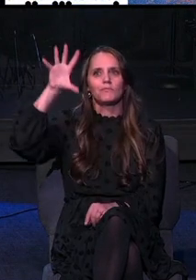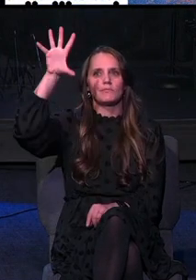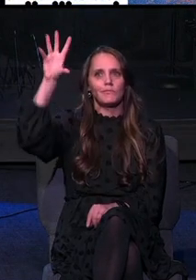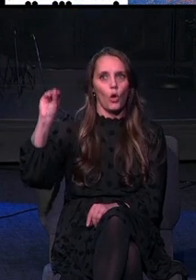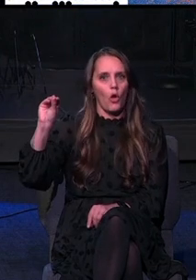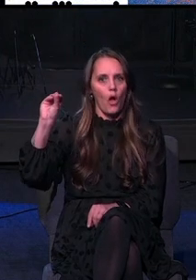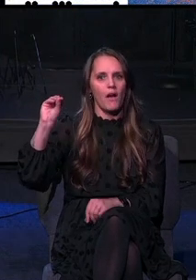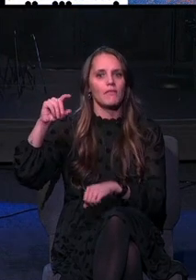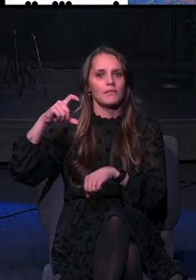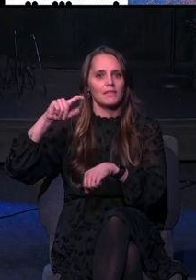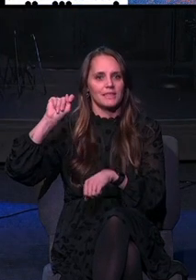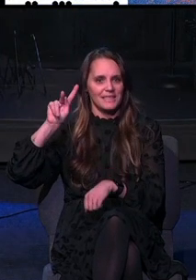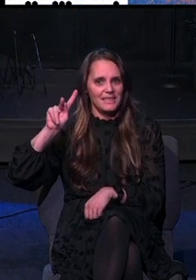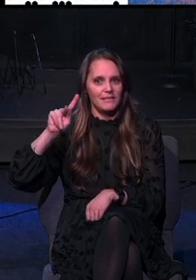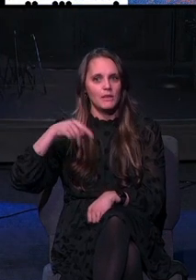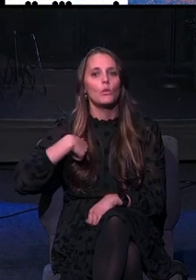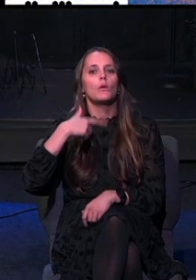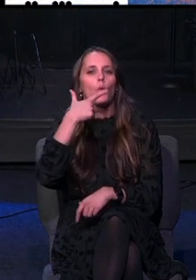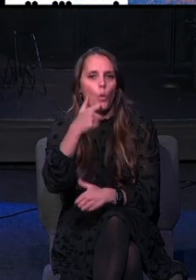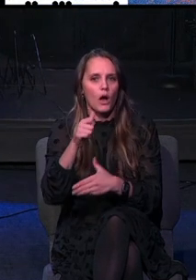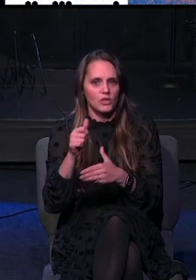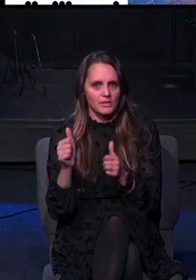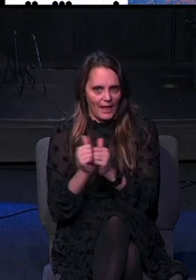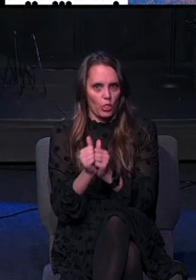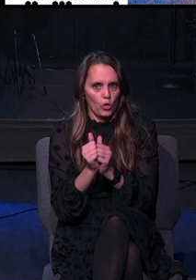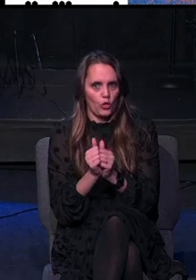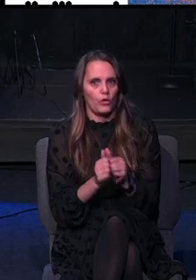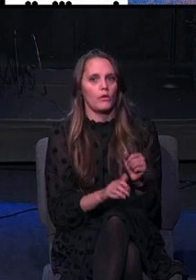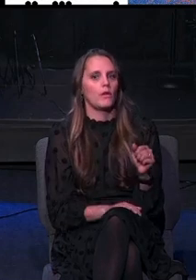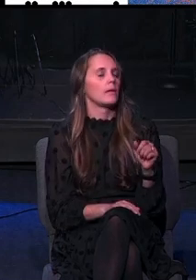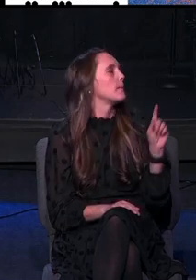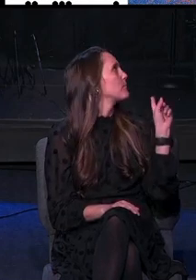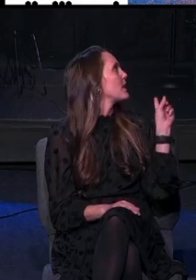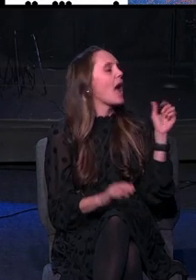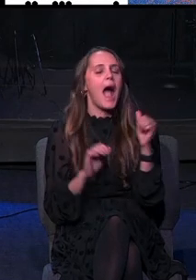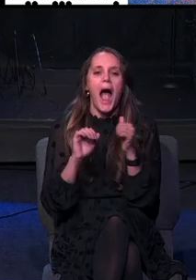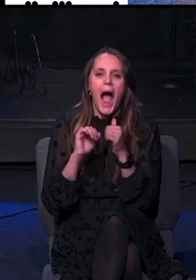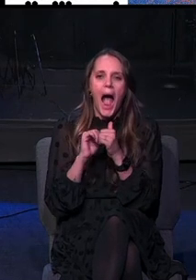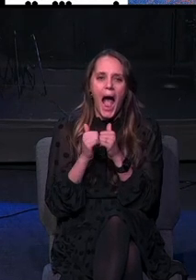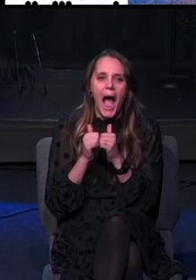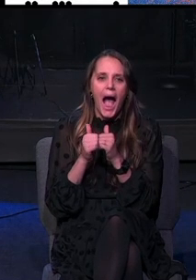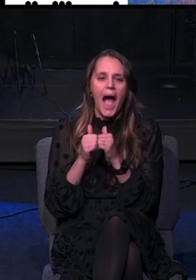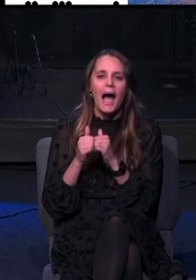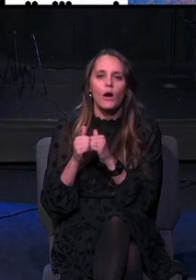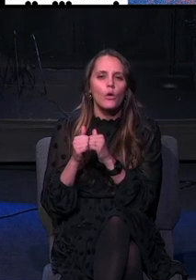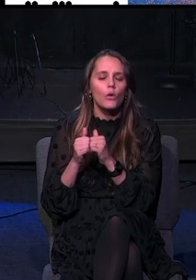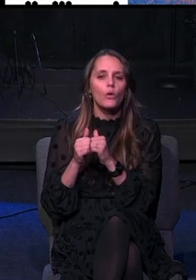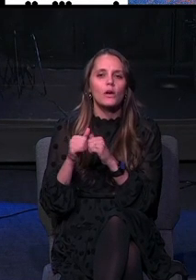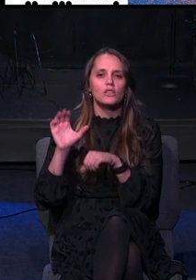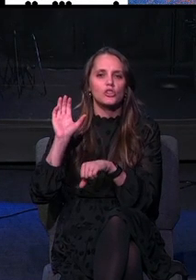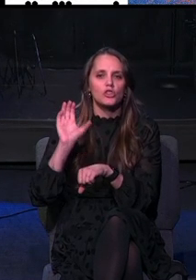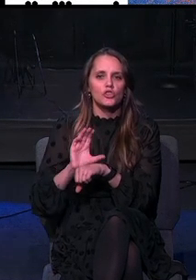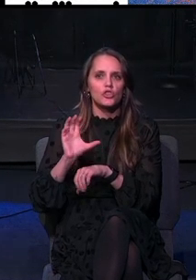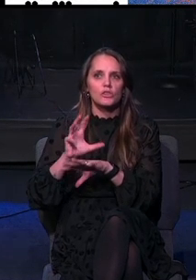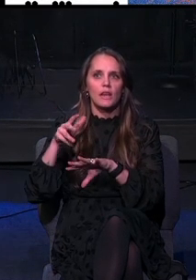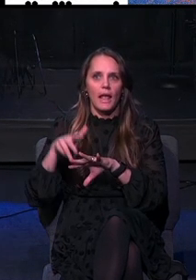video together. How is the church an anchor for these people? Check this out.